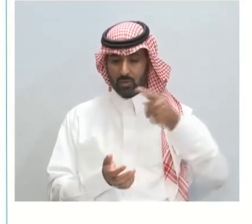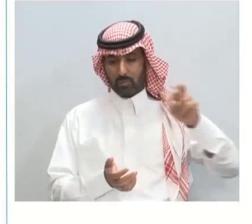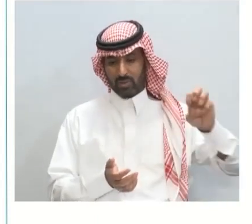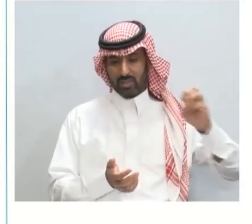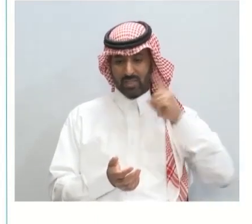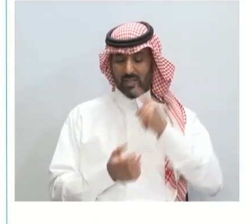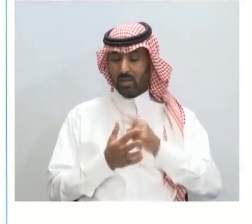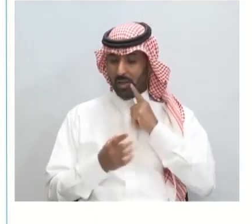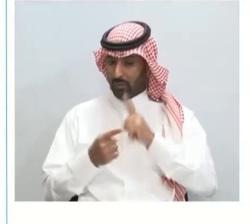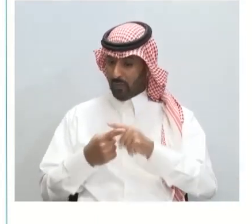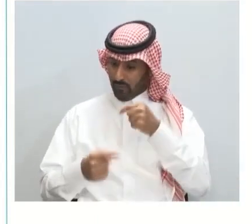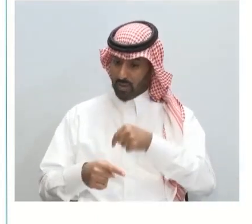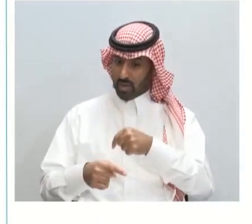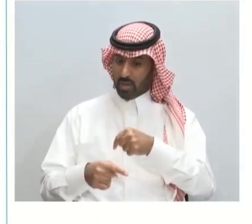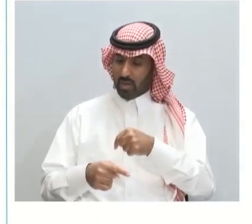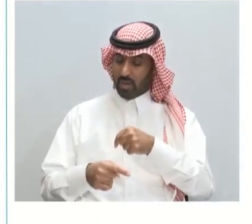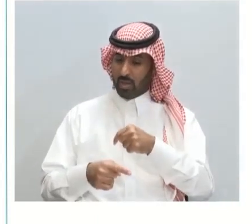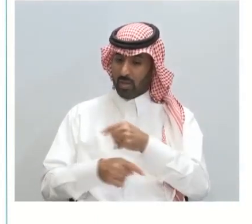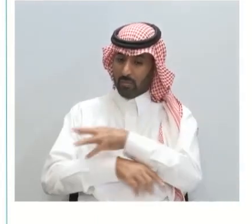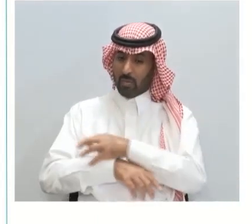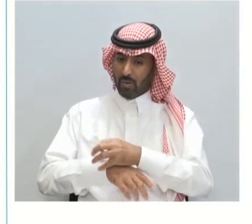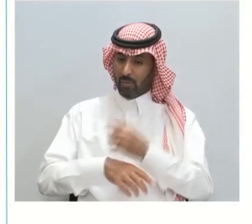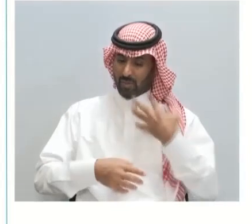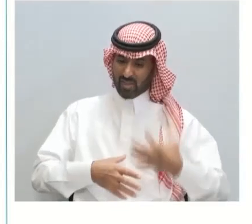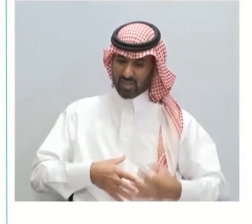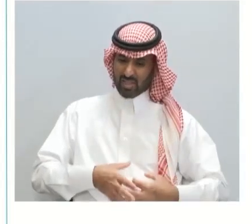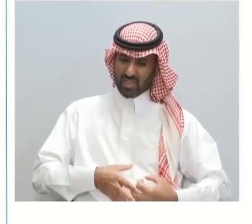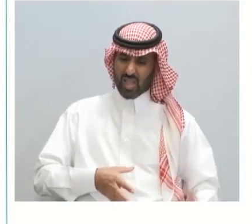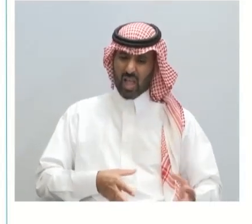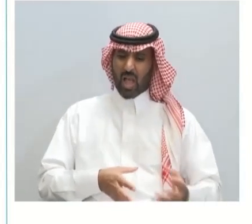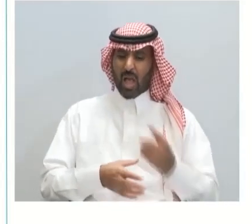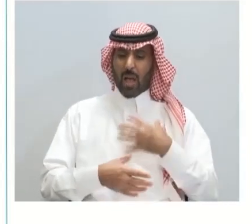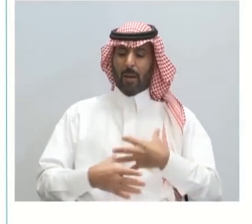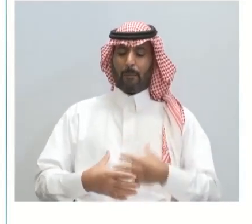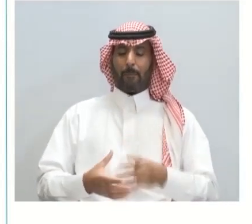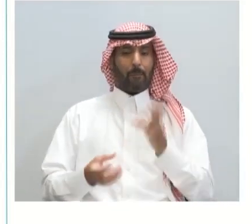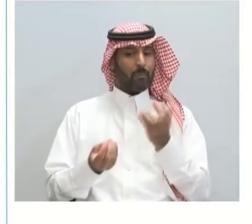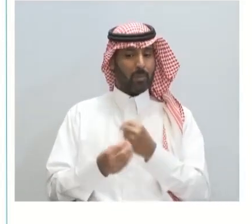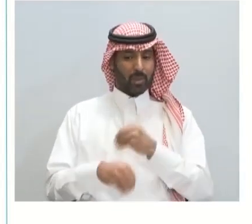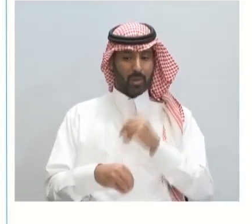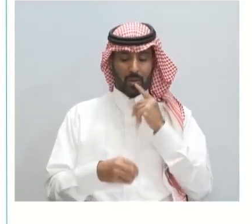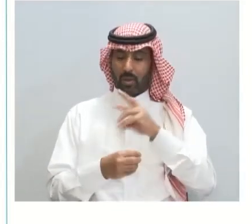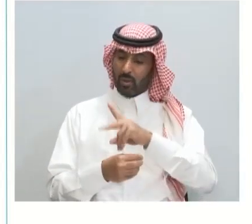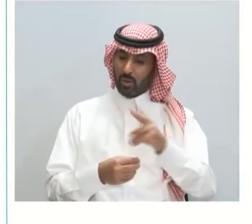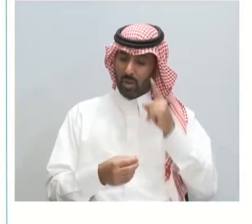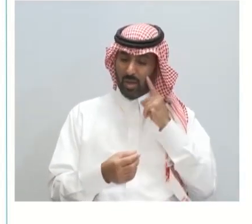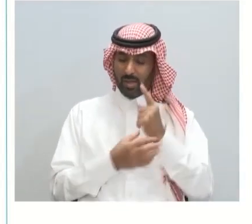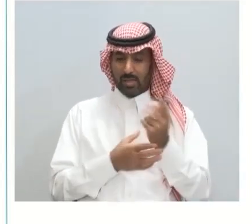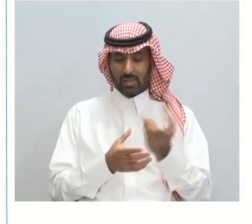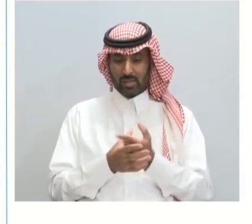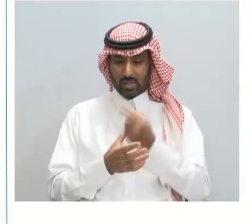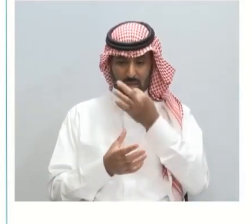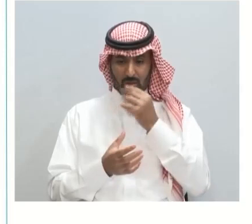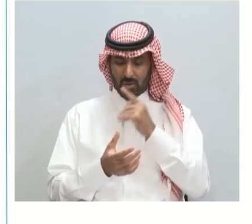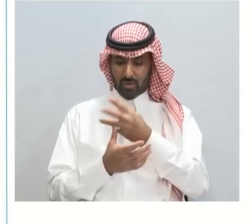test had been positive, she might have chosen to have her colon removed. There are also some controversial downsides